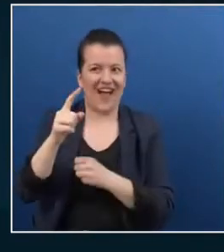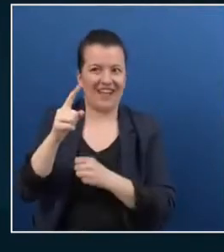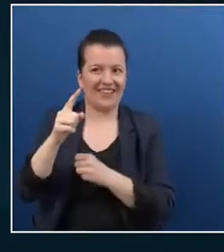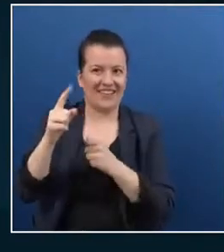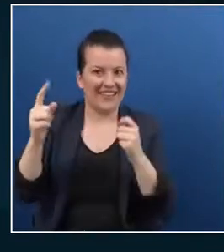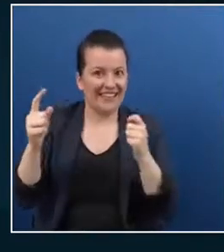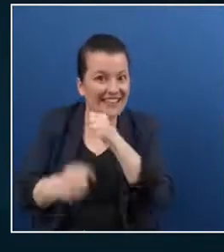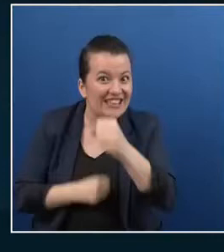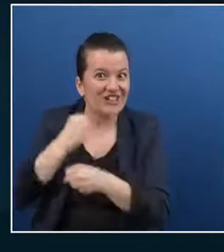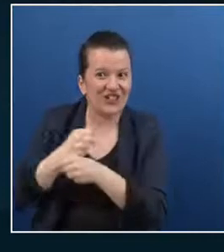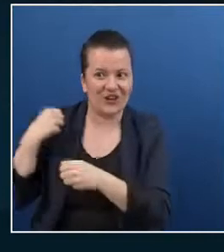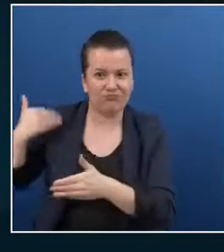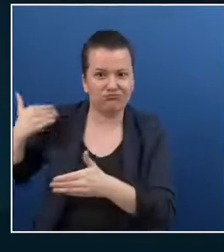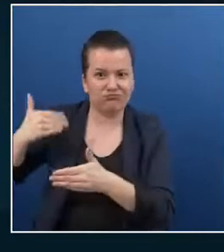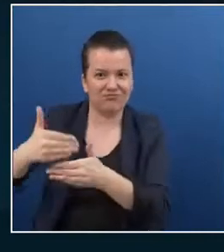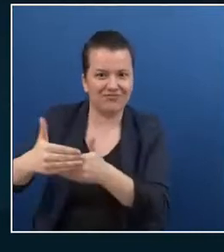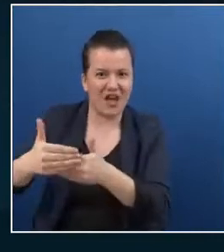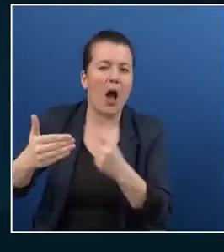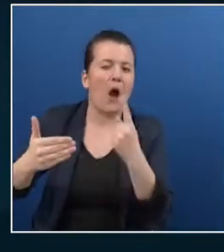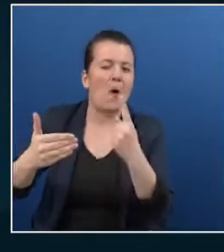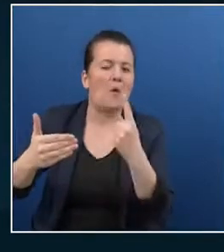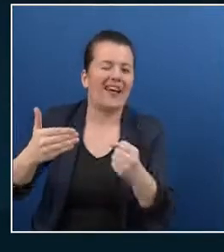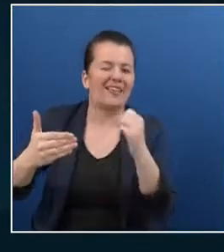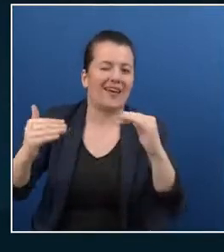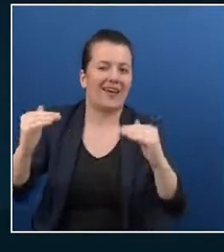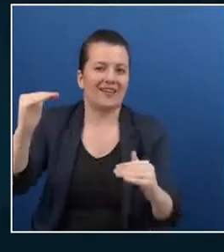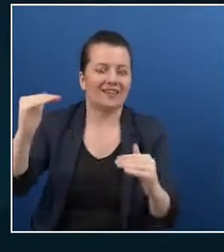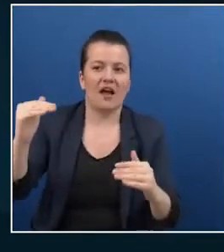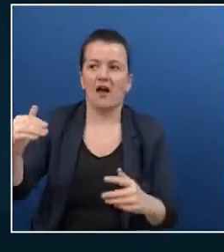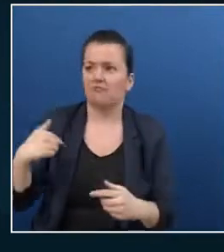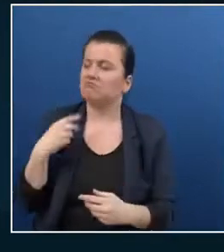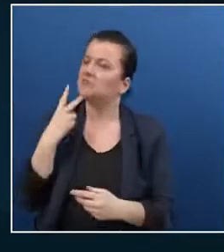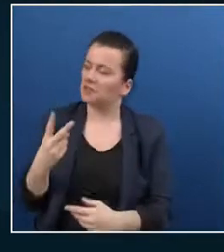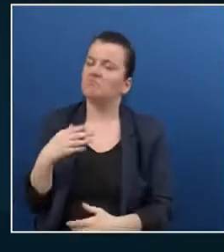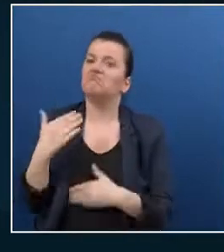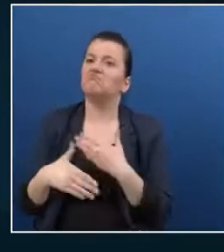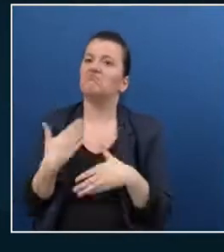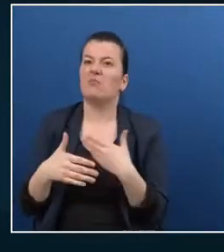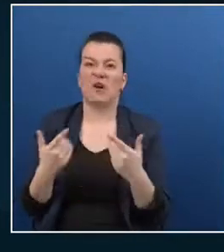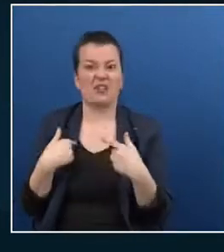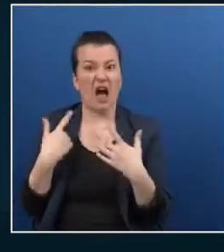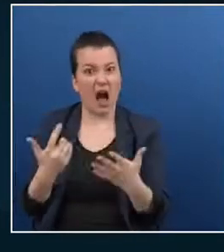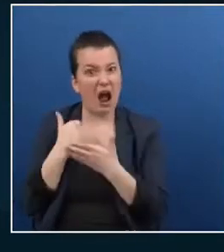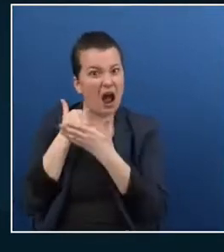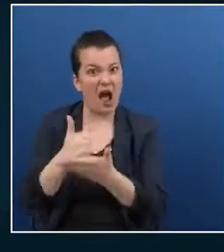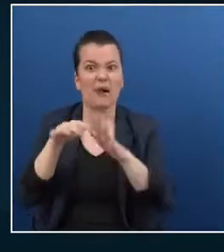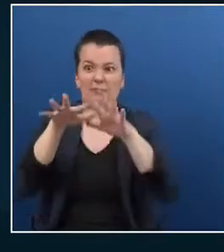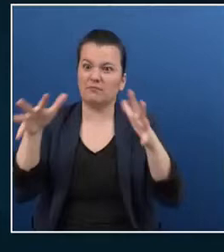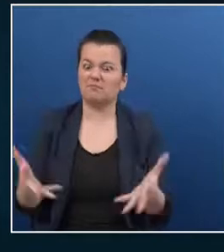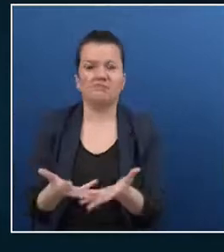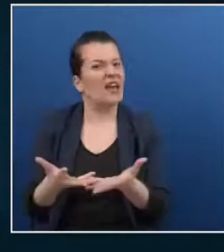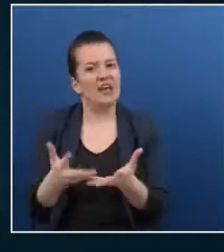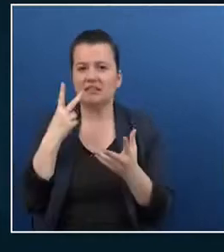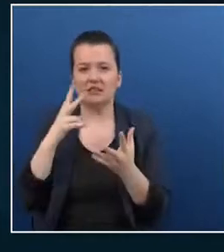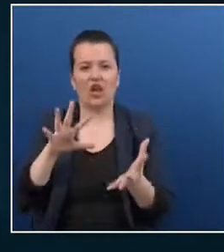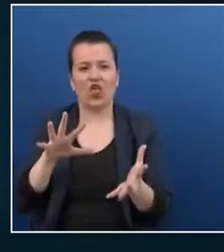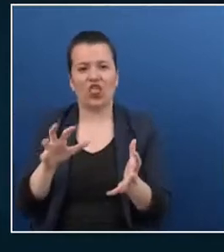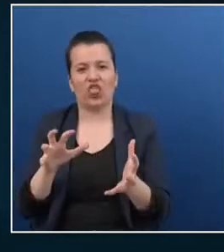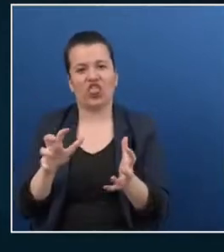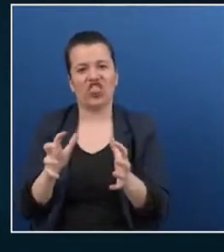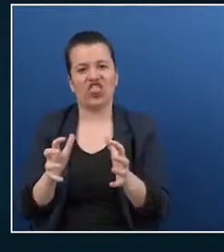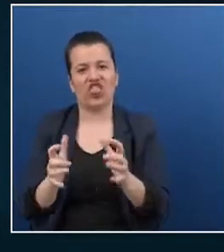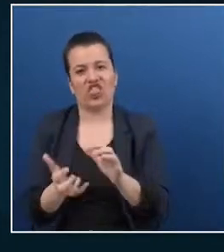But, you know, I never felt like I could really do anything. And so for this one moment, I went, whoa, okay, maybe we can